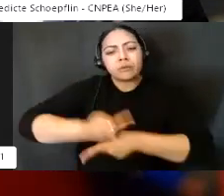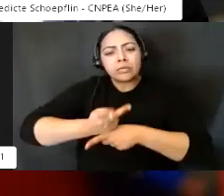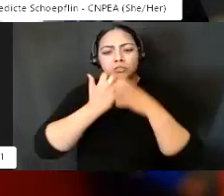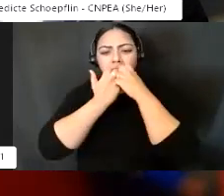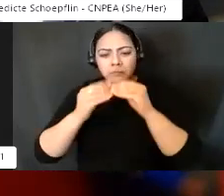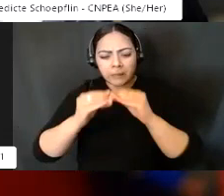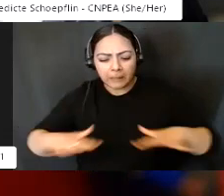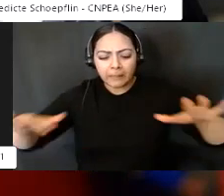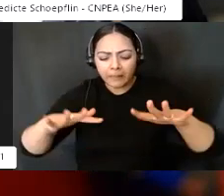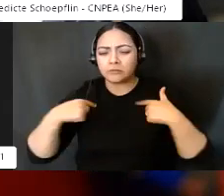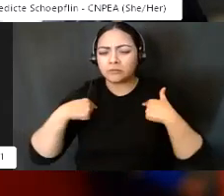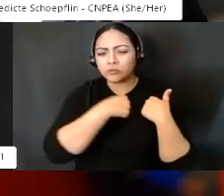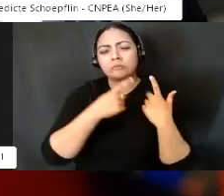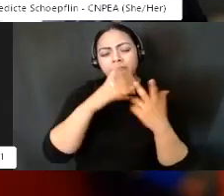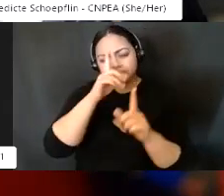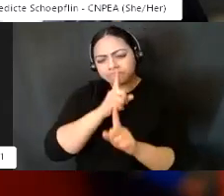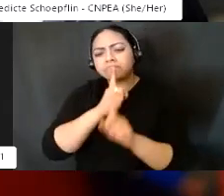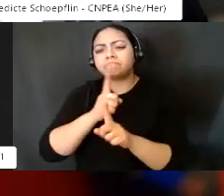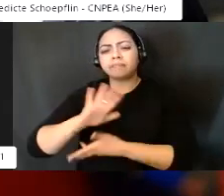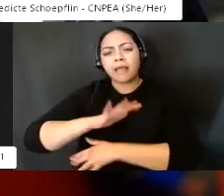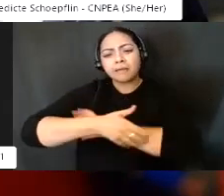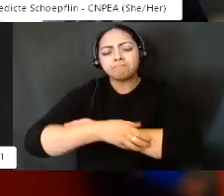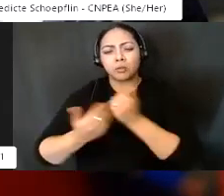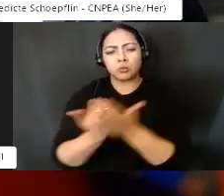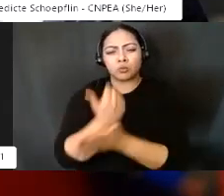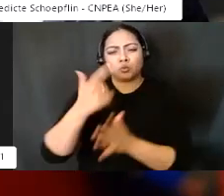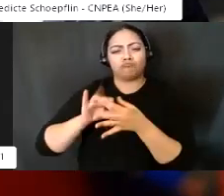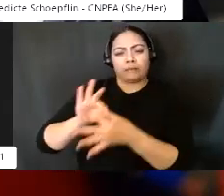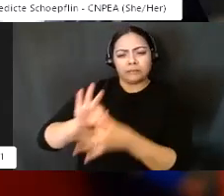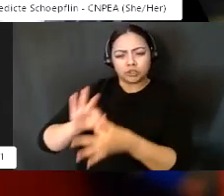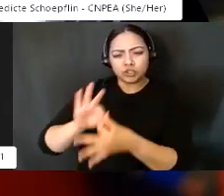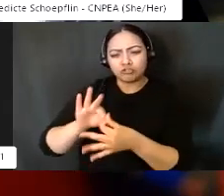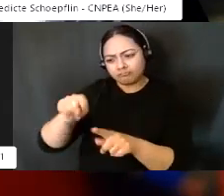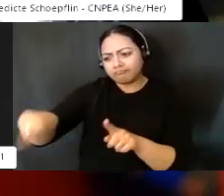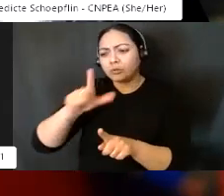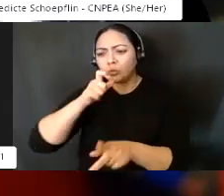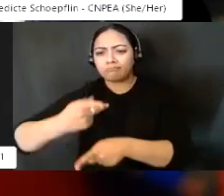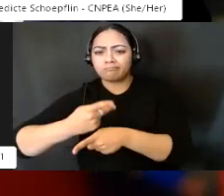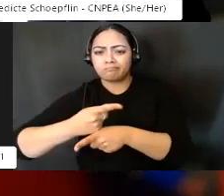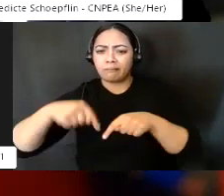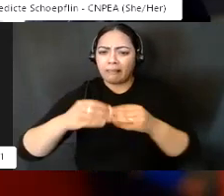relationship with the original peoples of this land, one that is based in honor and deep respect.